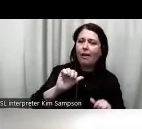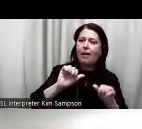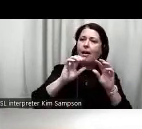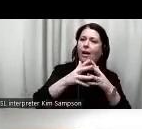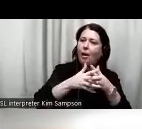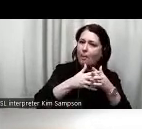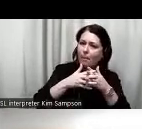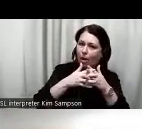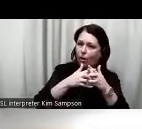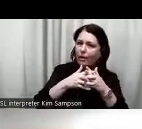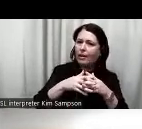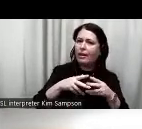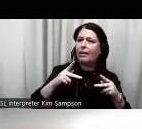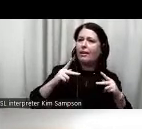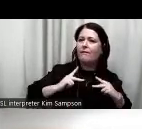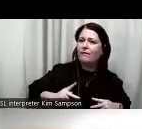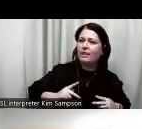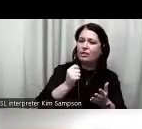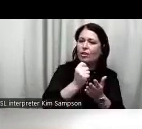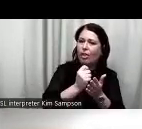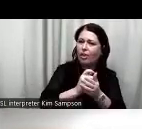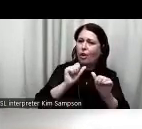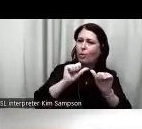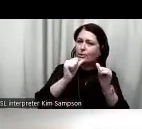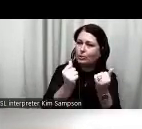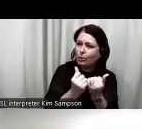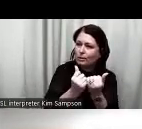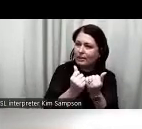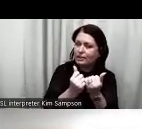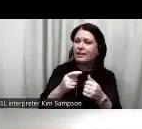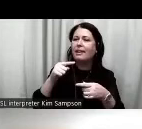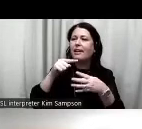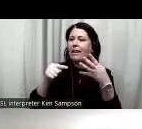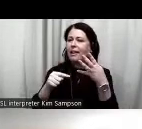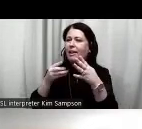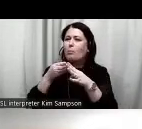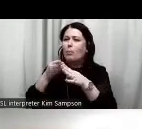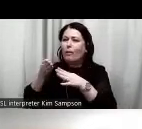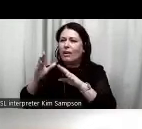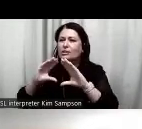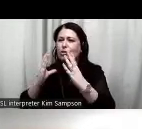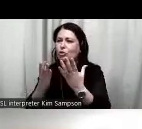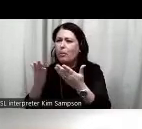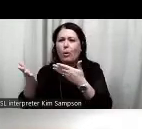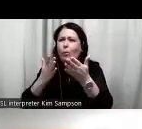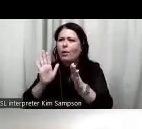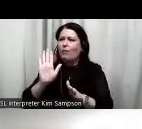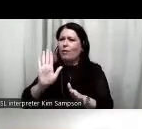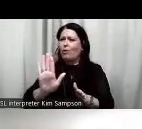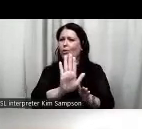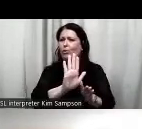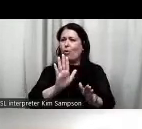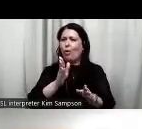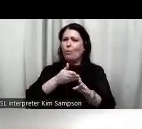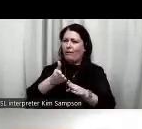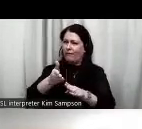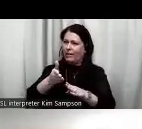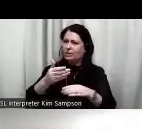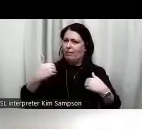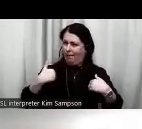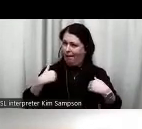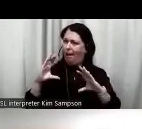American Physical Therapists Association. These are all, you know, whatever profession you're in, there's usually